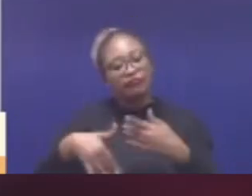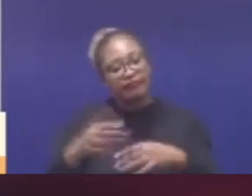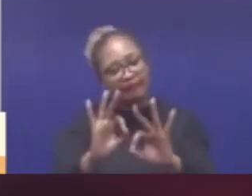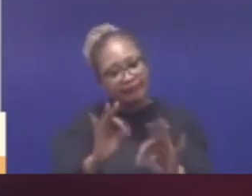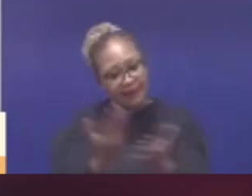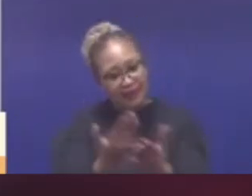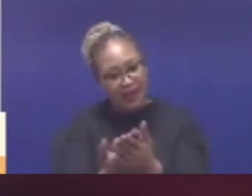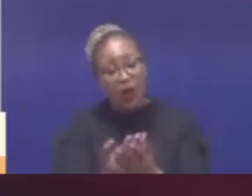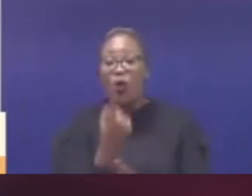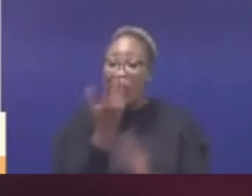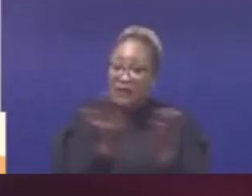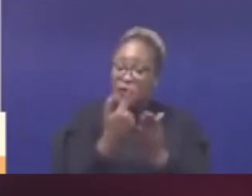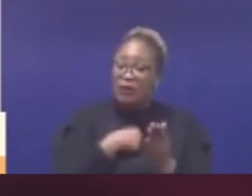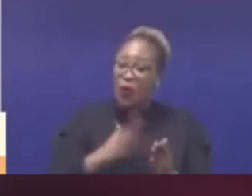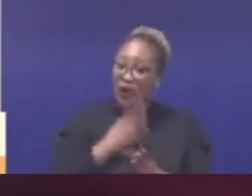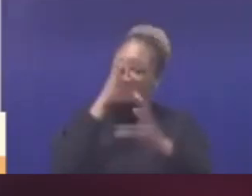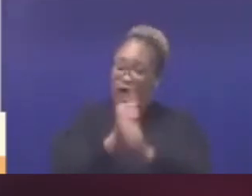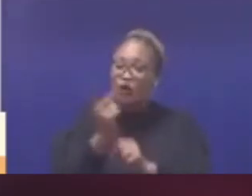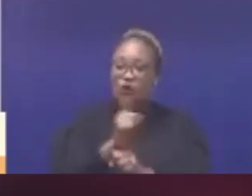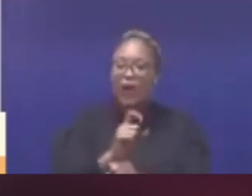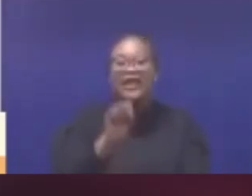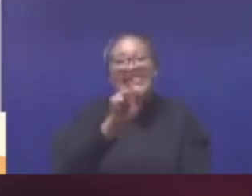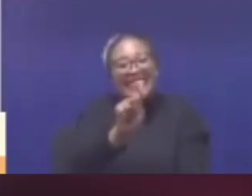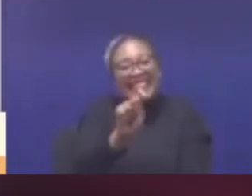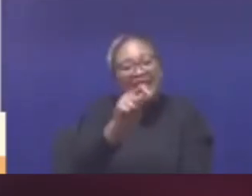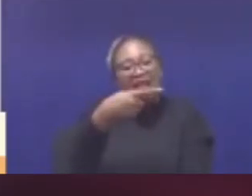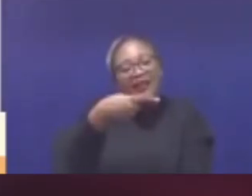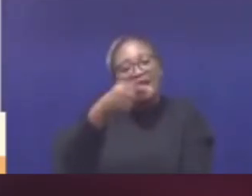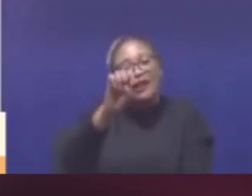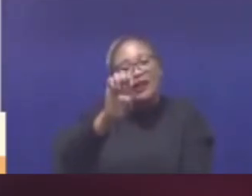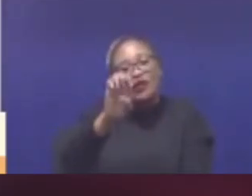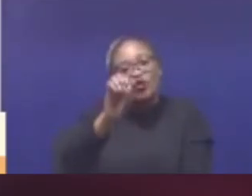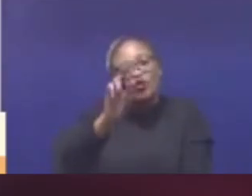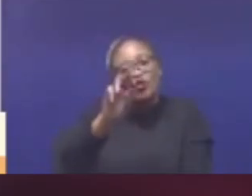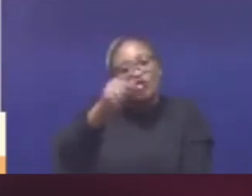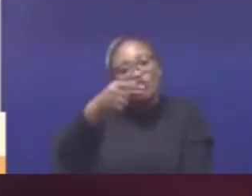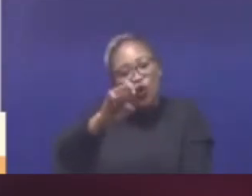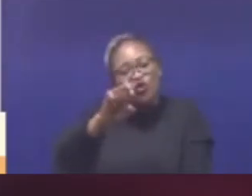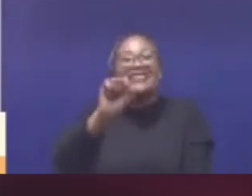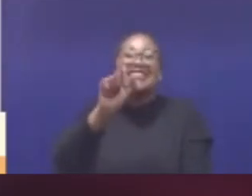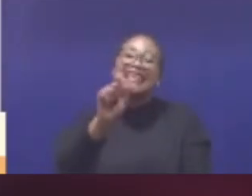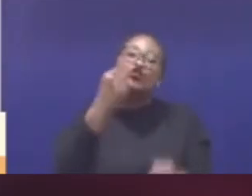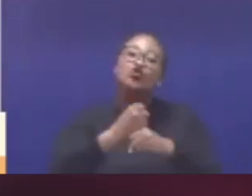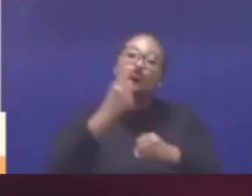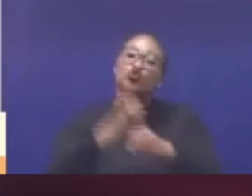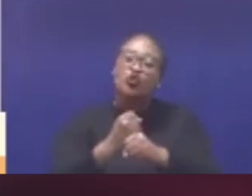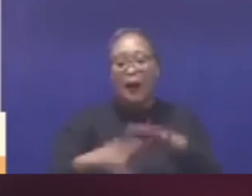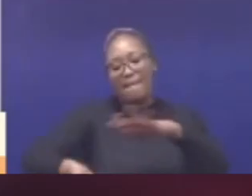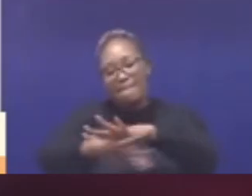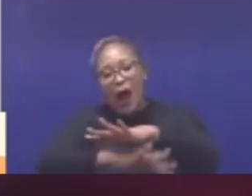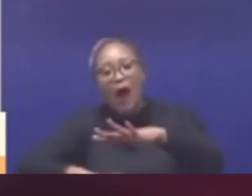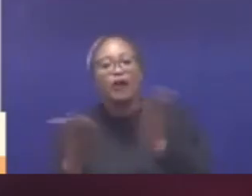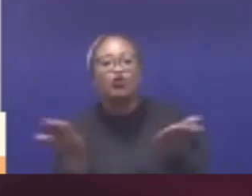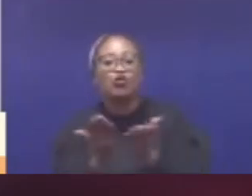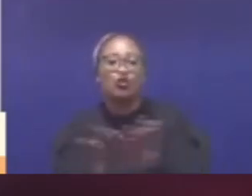that I'd like to mention is St. George's Primary School, and I thought it was a private school, but it is just a